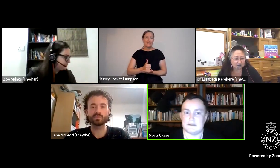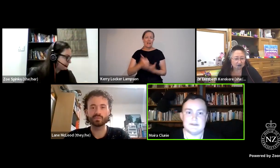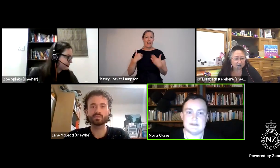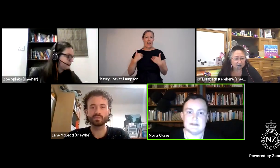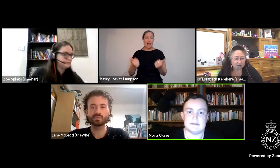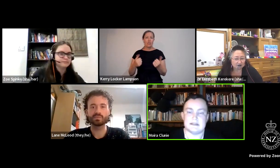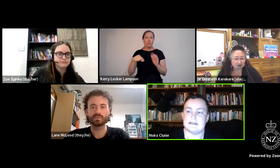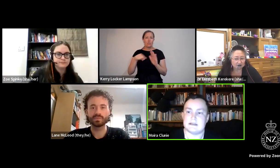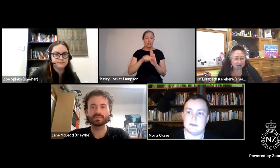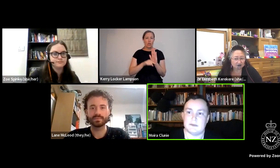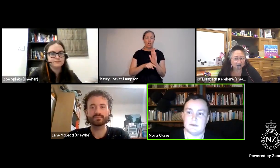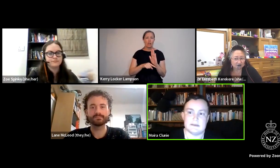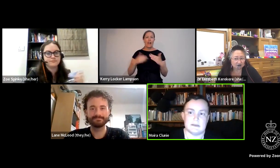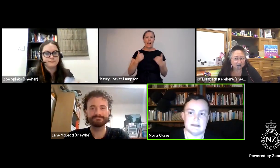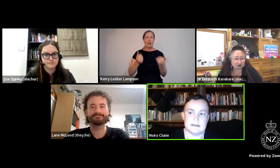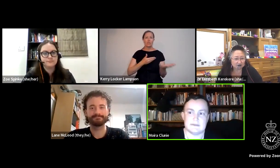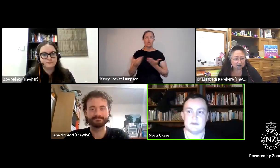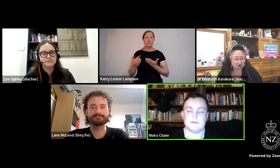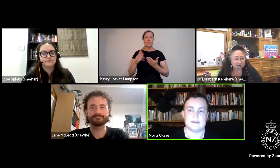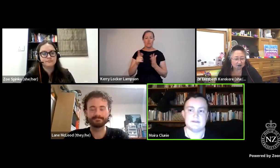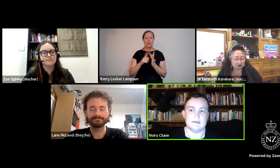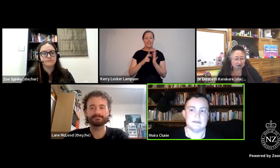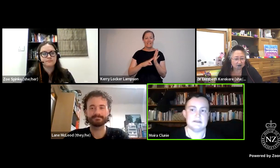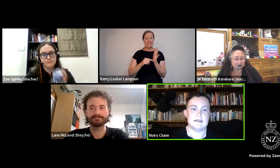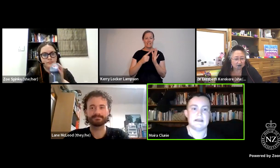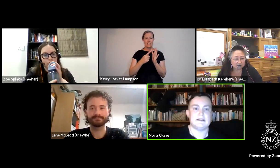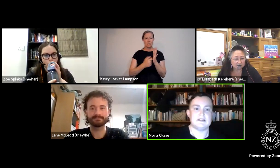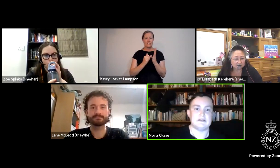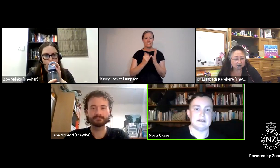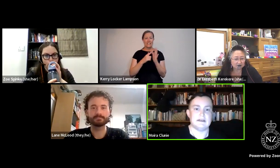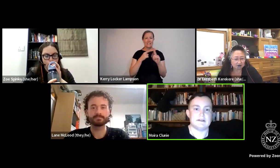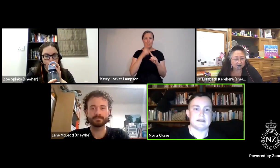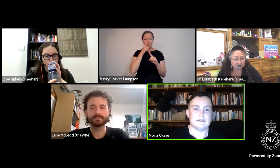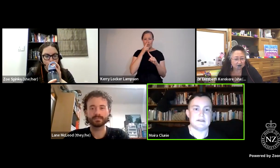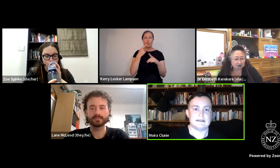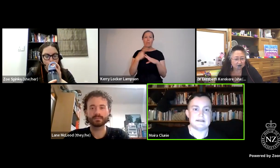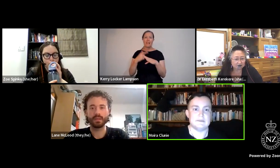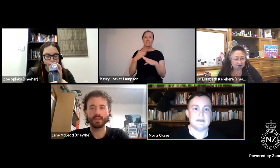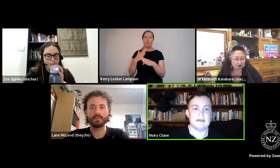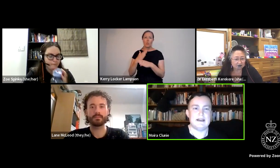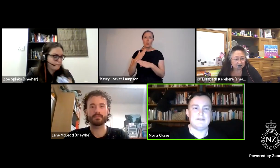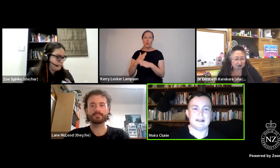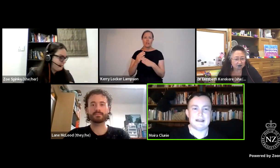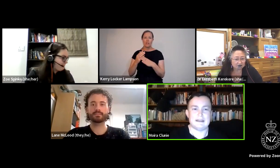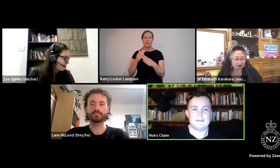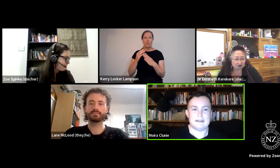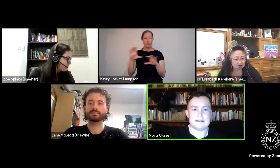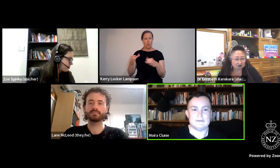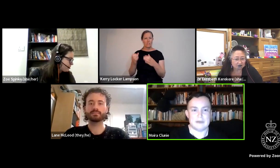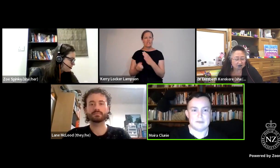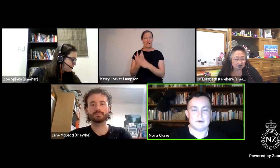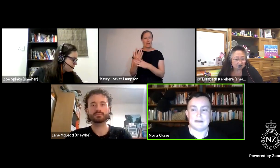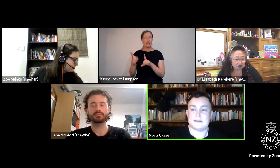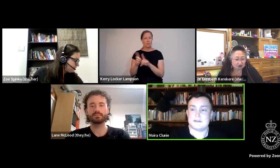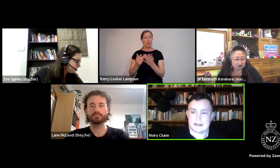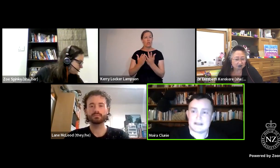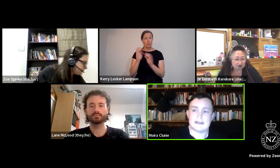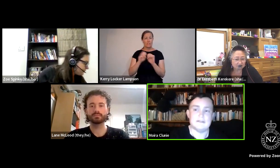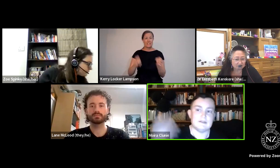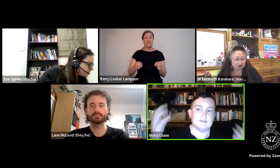protocol, health services for intersex people, as well as workforce development generally across the healthcare system. I feel like if there's a rainbow